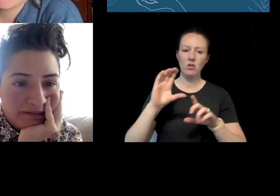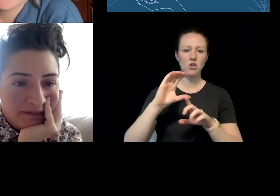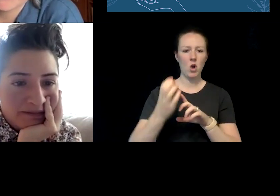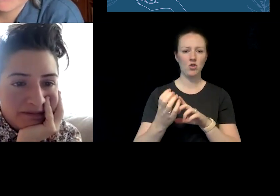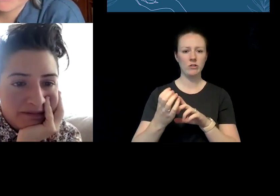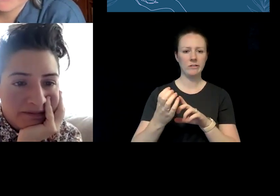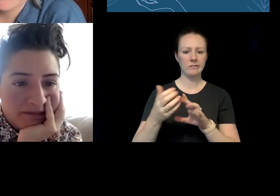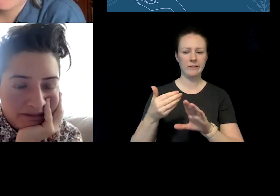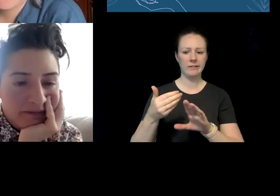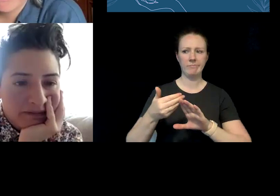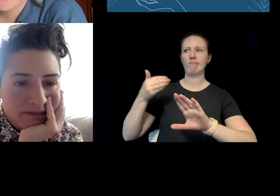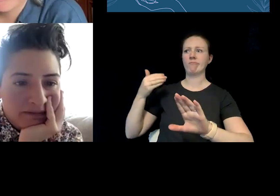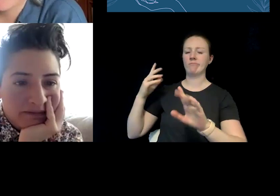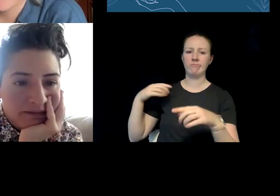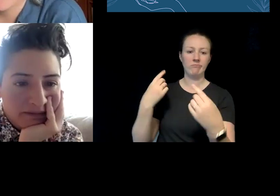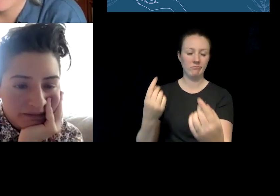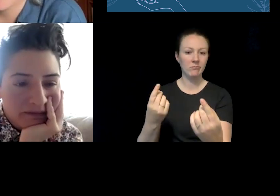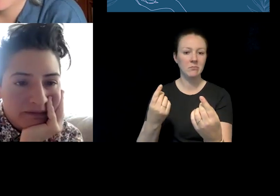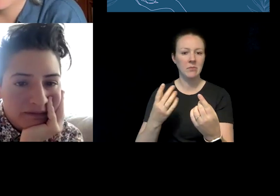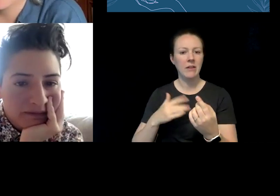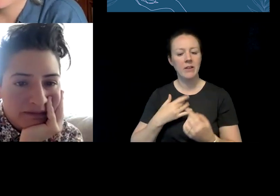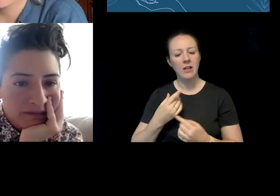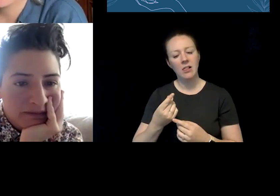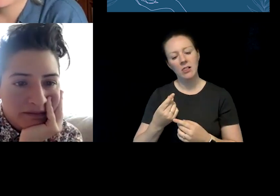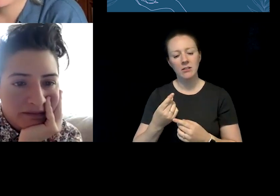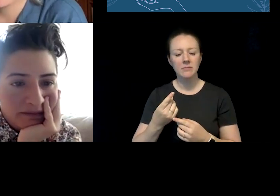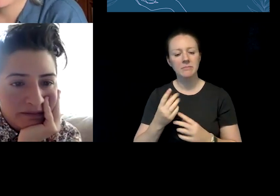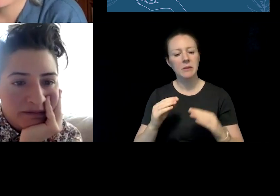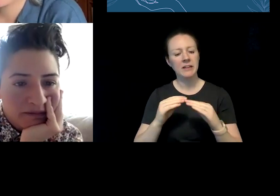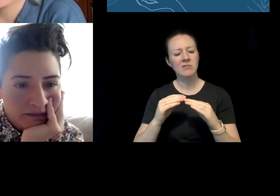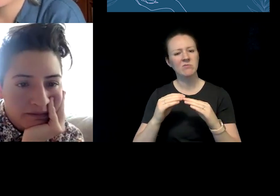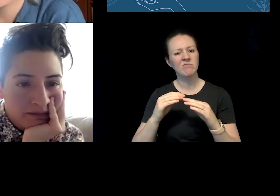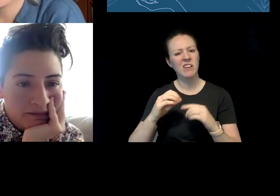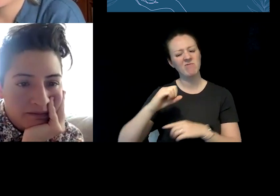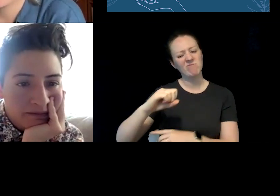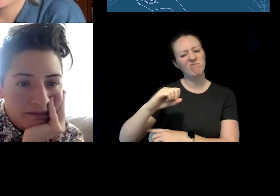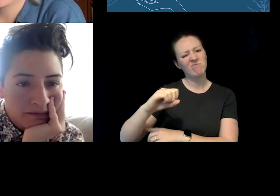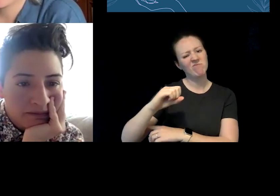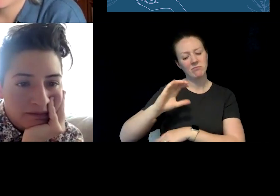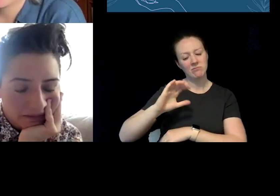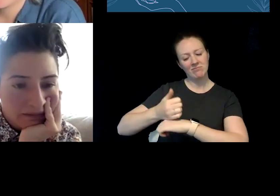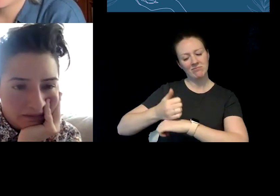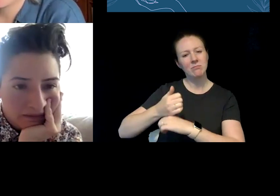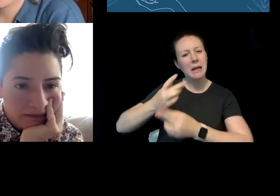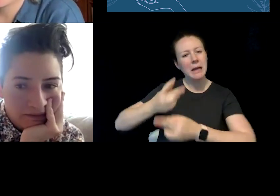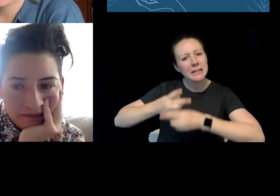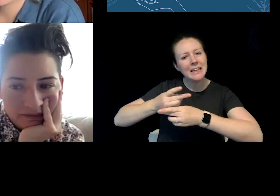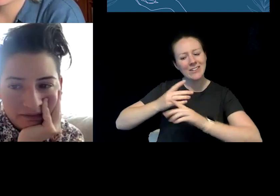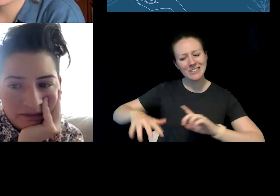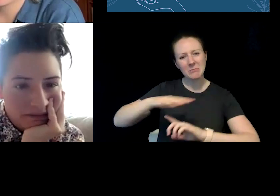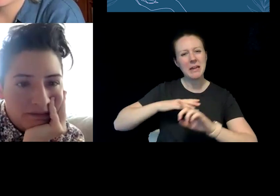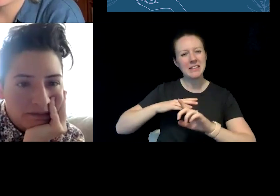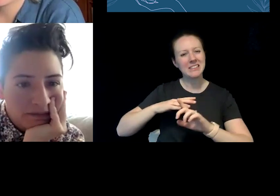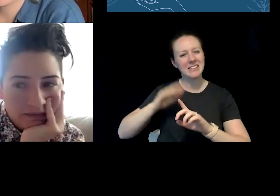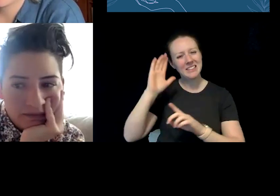there's been a resistance to setting up care and creating a care-filled space when we're come